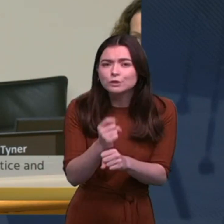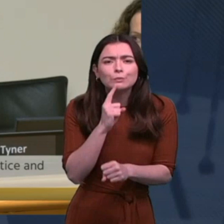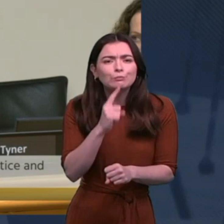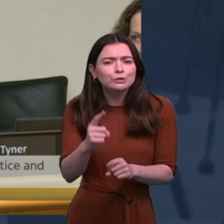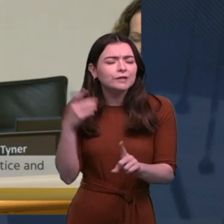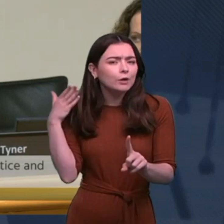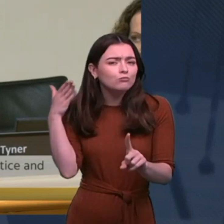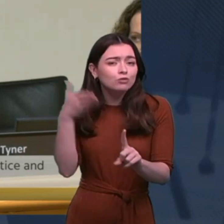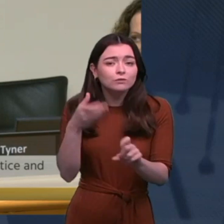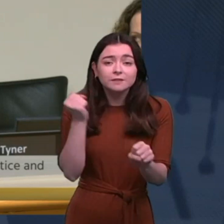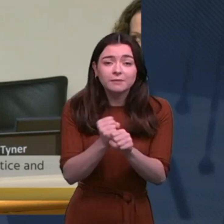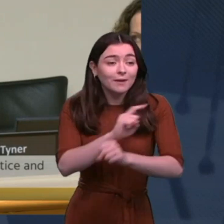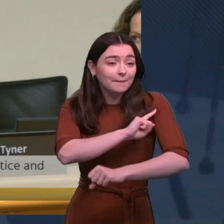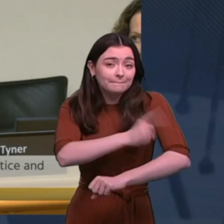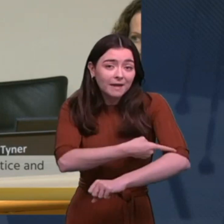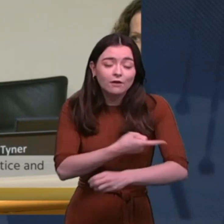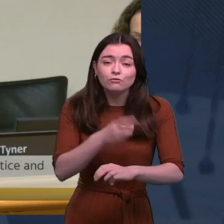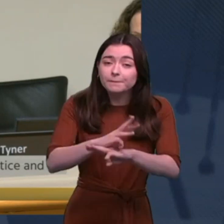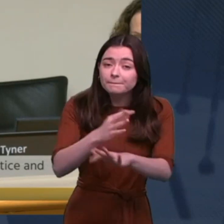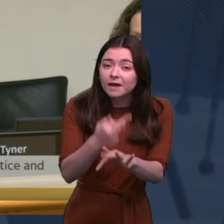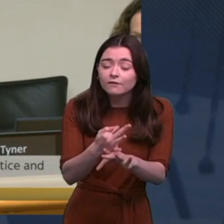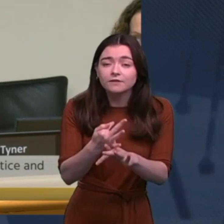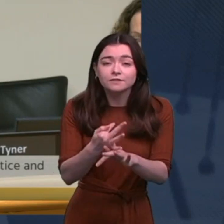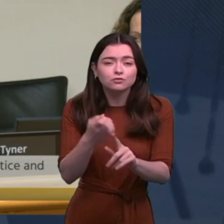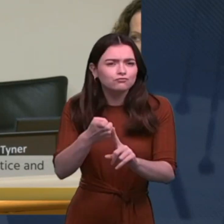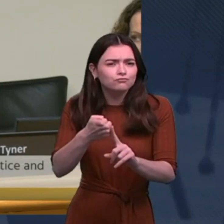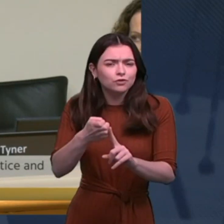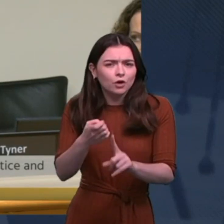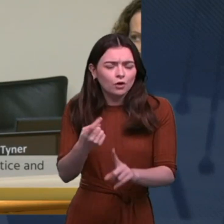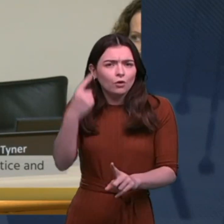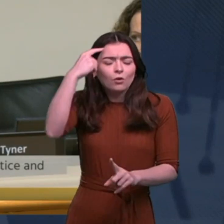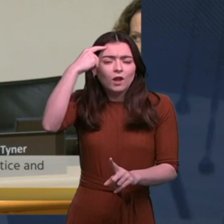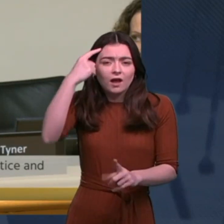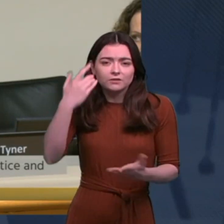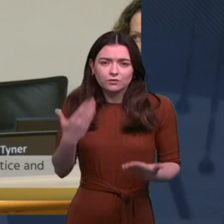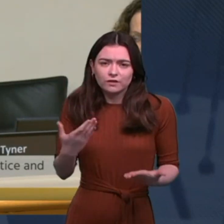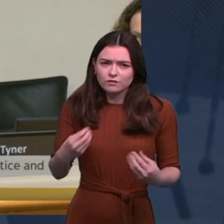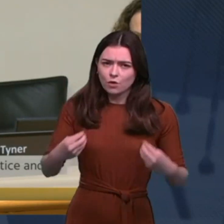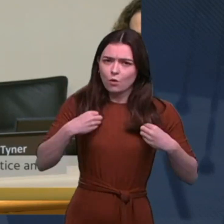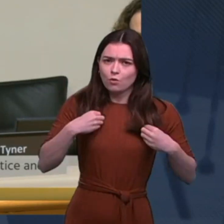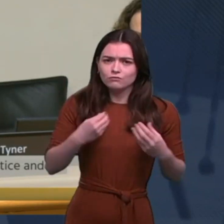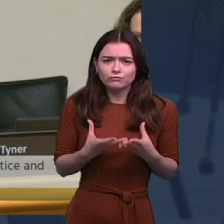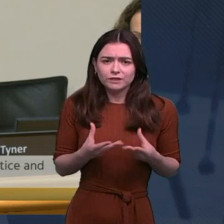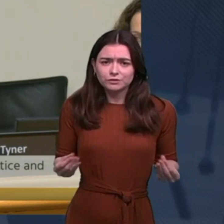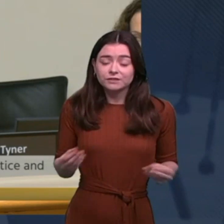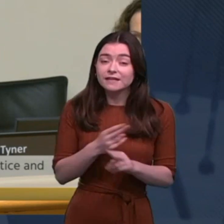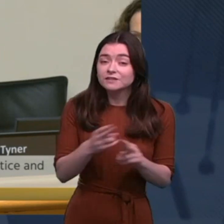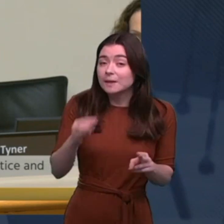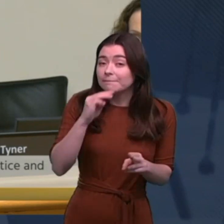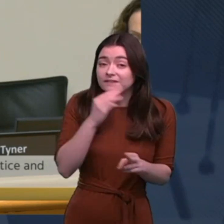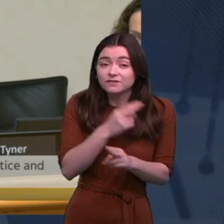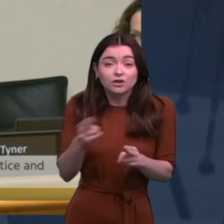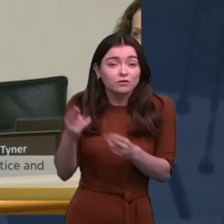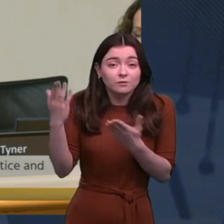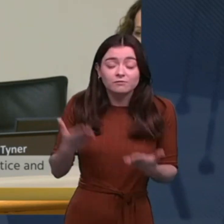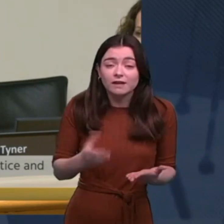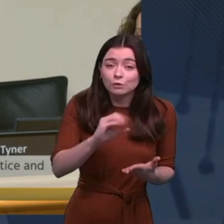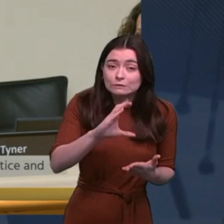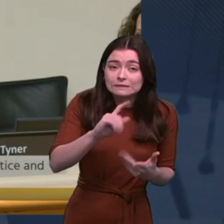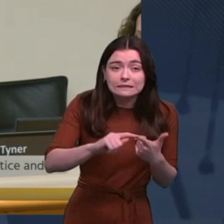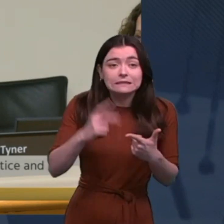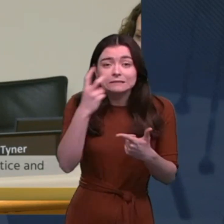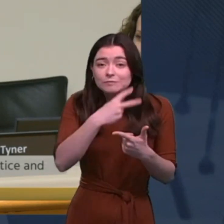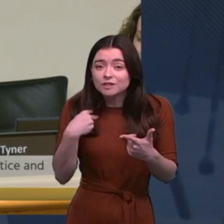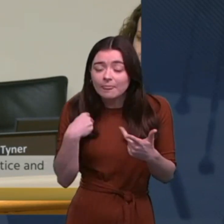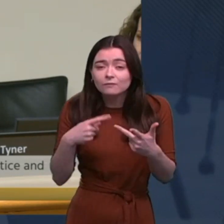approach is about empowering parents to realise that they are their own resource. That's not to say they won't get the speech and language or the OT or the physio